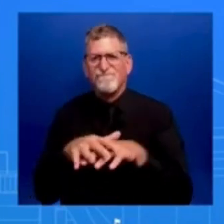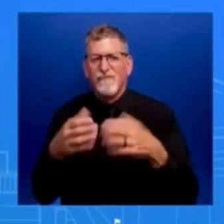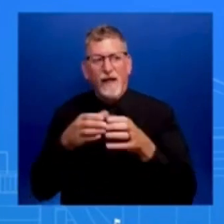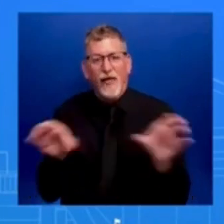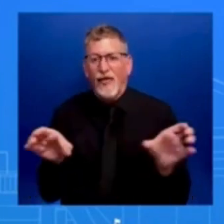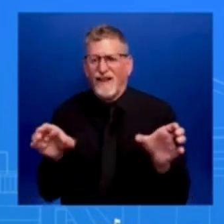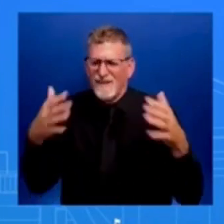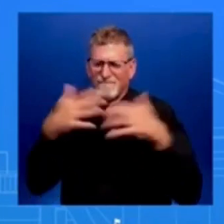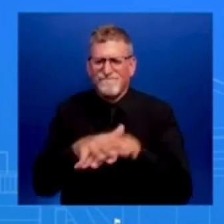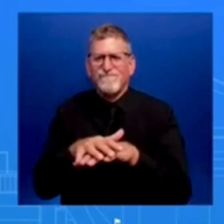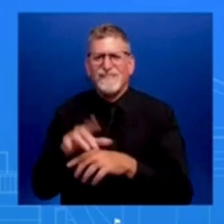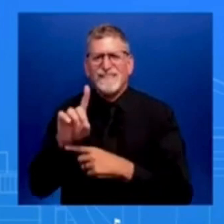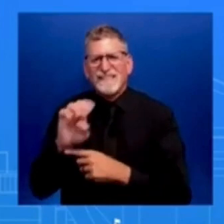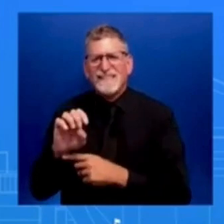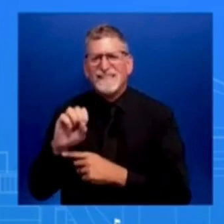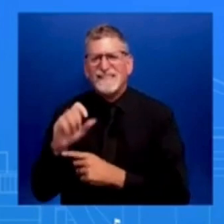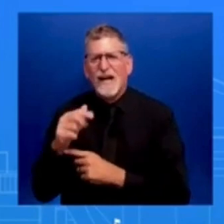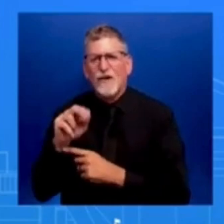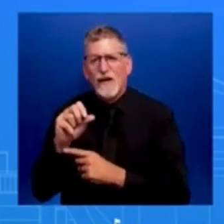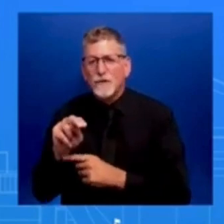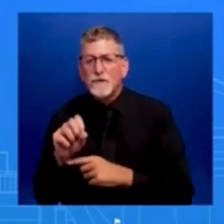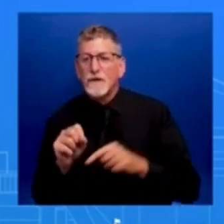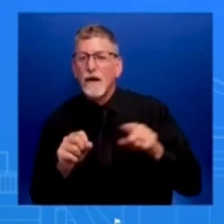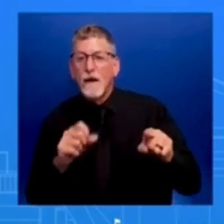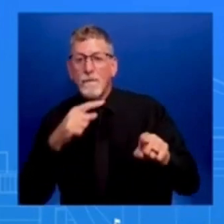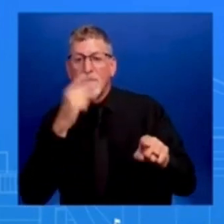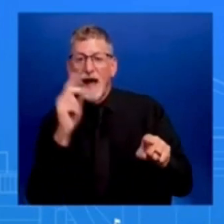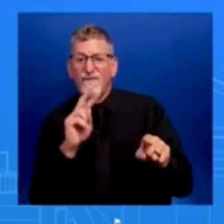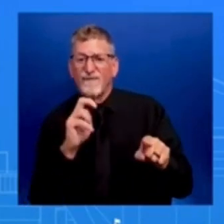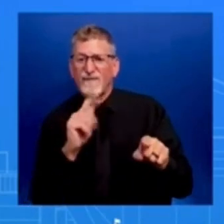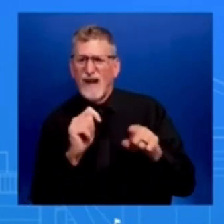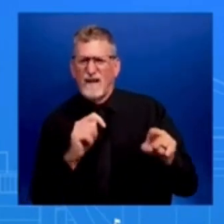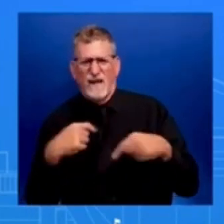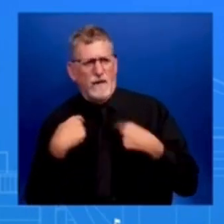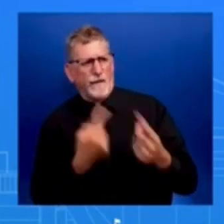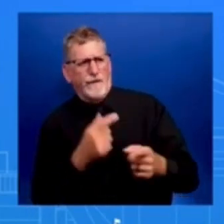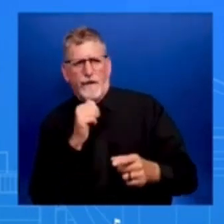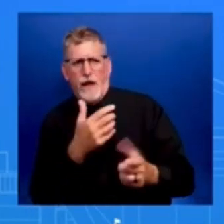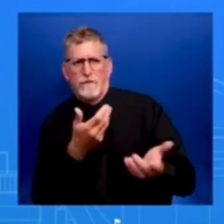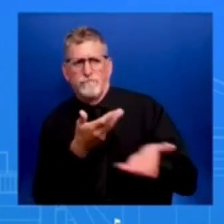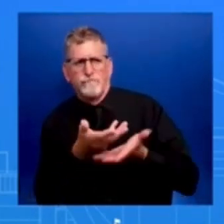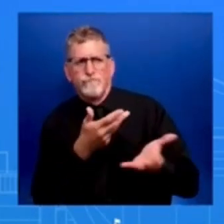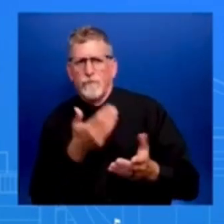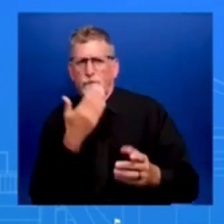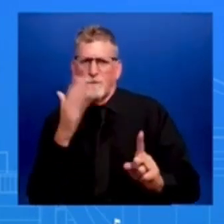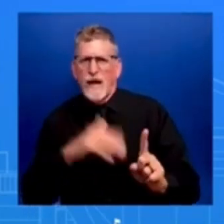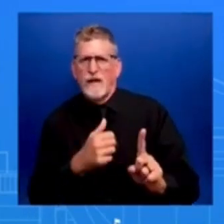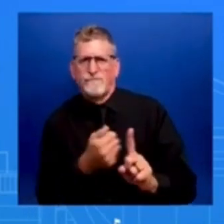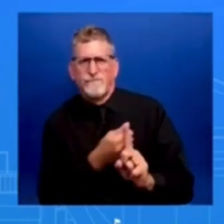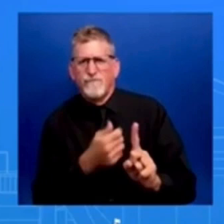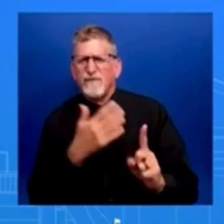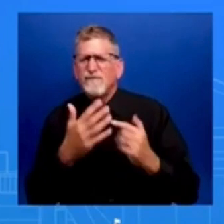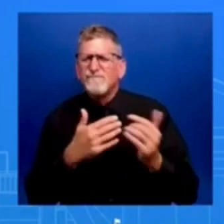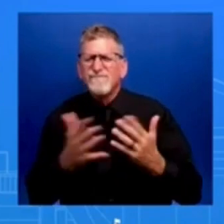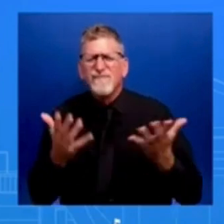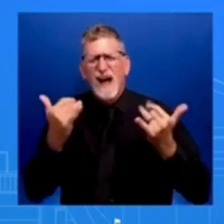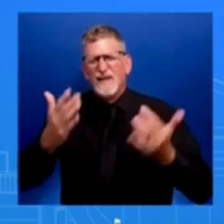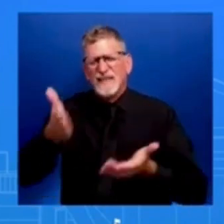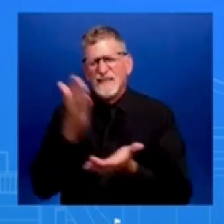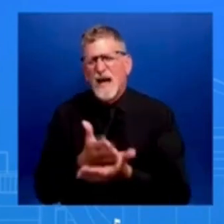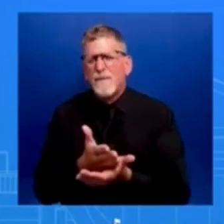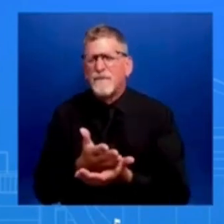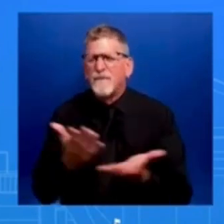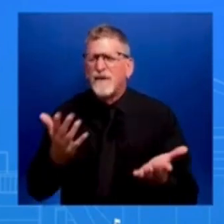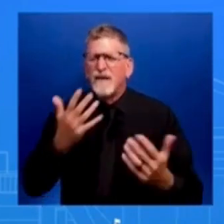veterans that led to creating the greatest fighting force in history of the world, that is also the most diverse